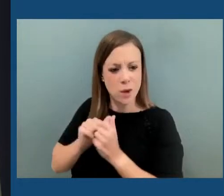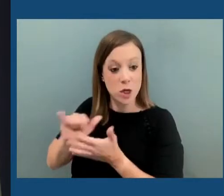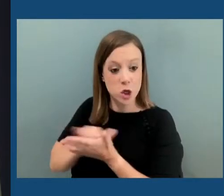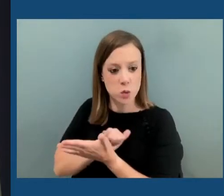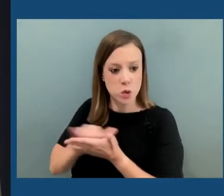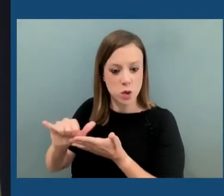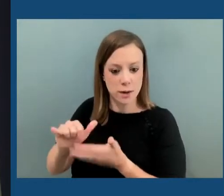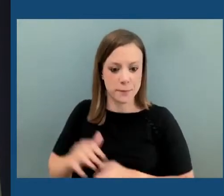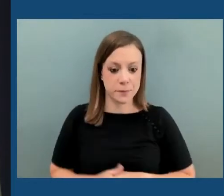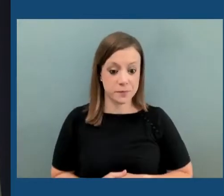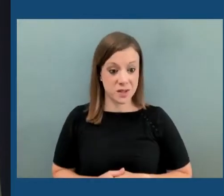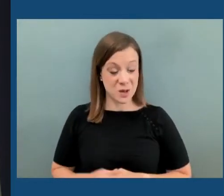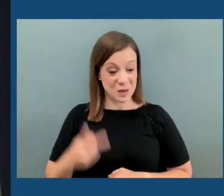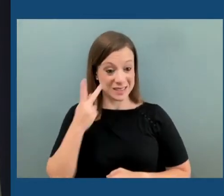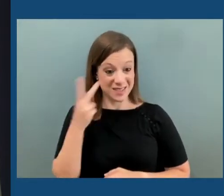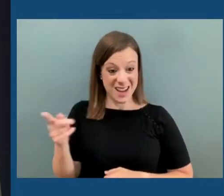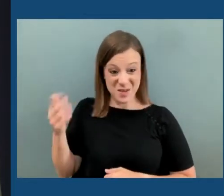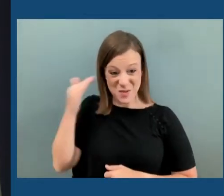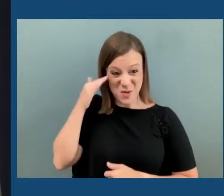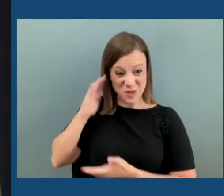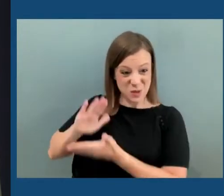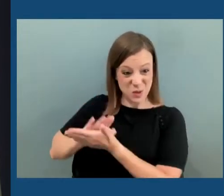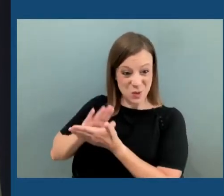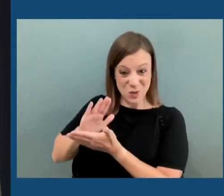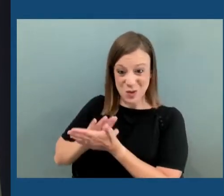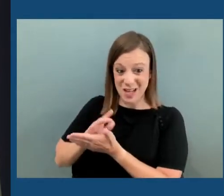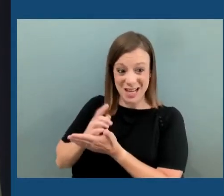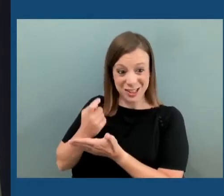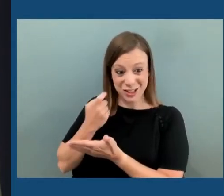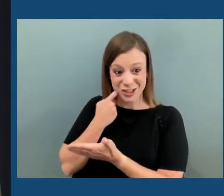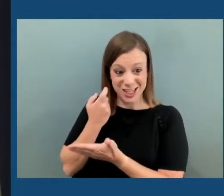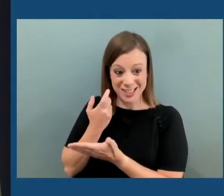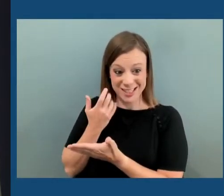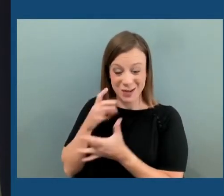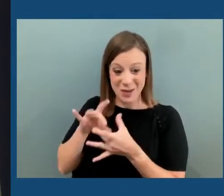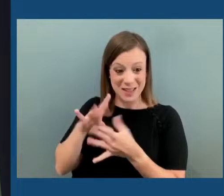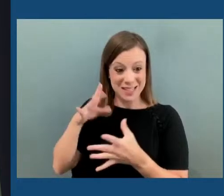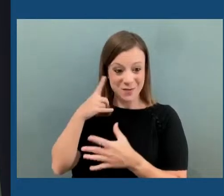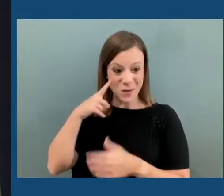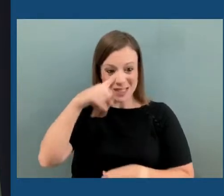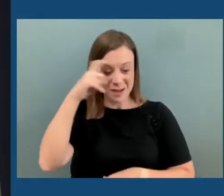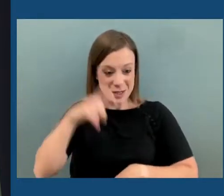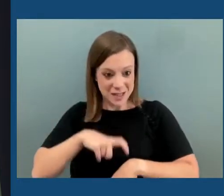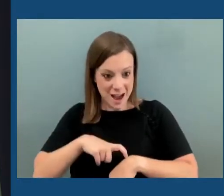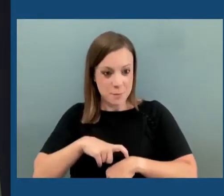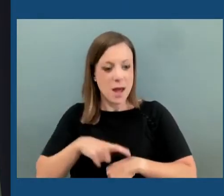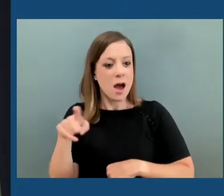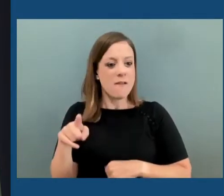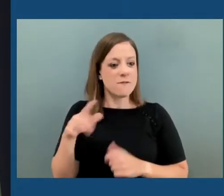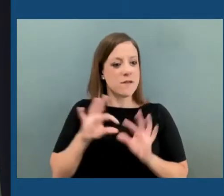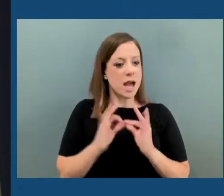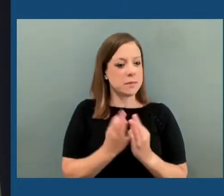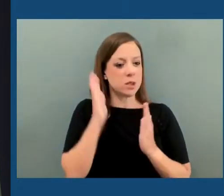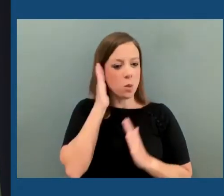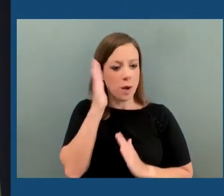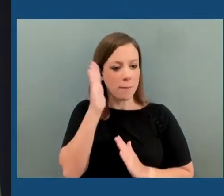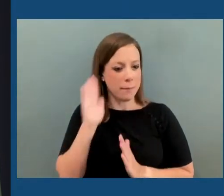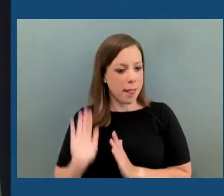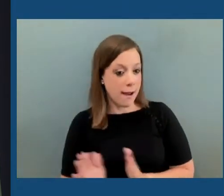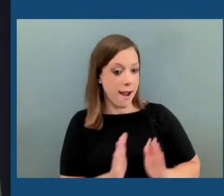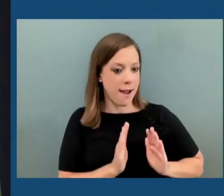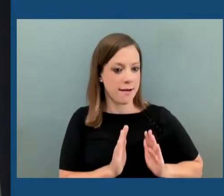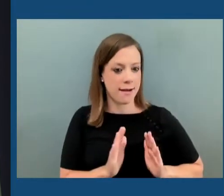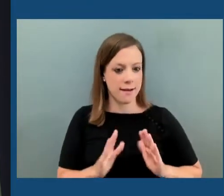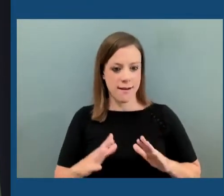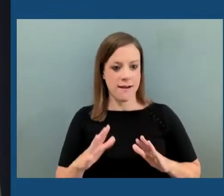just let out. Families are thinking about summer vacation. They're going to be coming to this airport. Bob Duffy and the Rochester Chamber